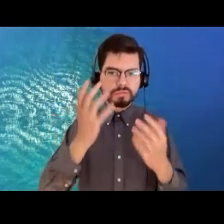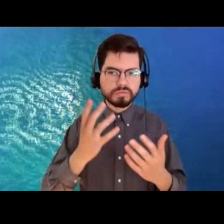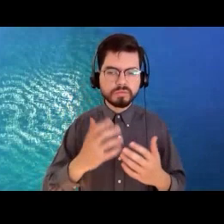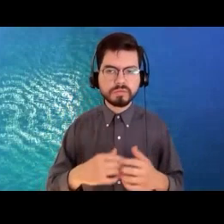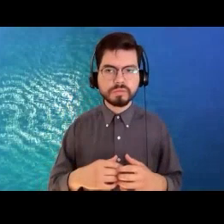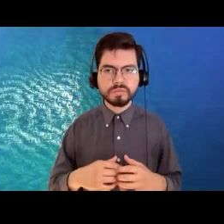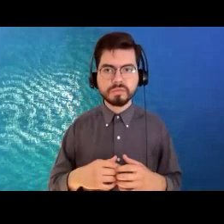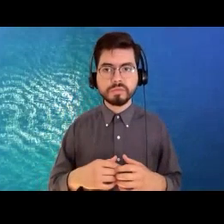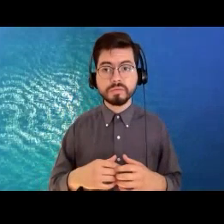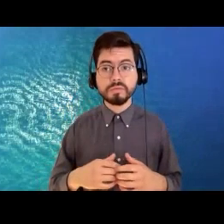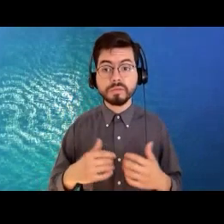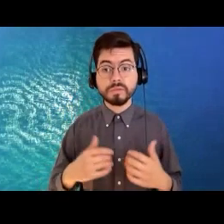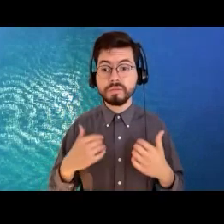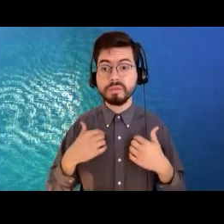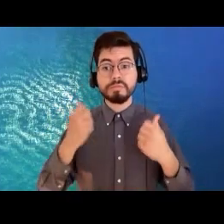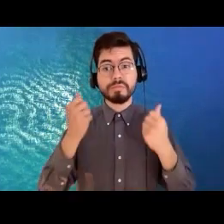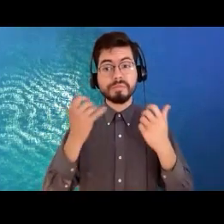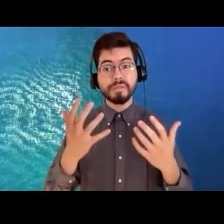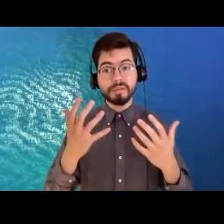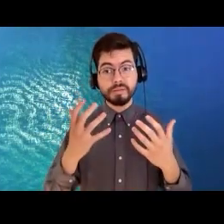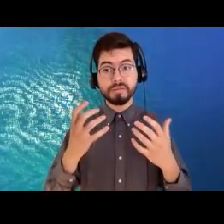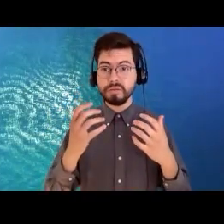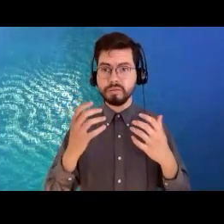Oh, there's a bunch of emergencies.